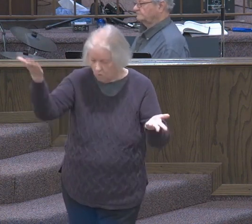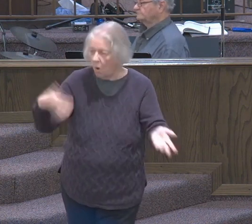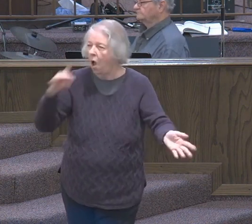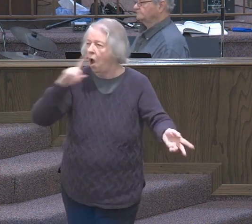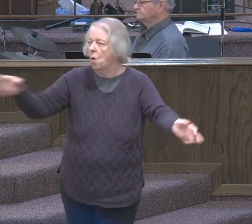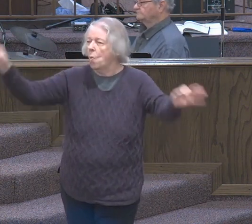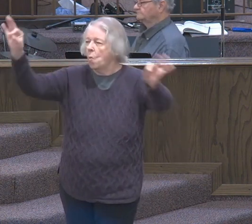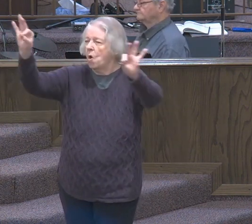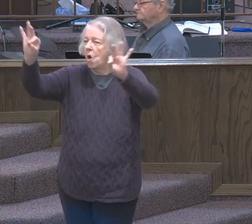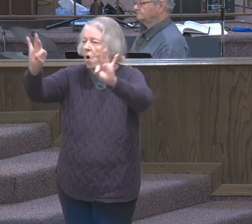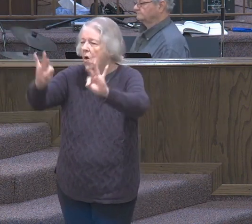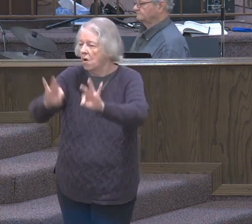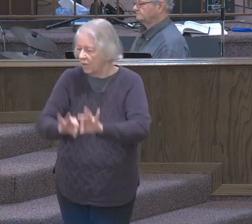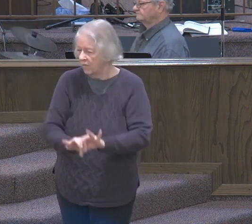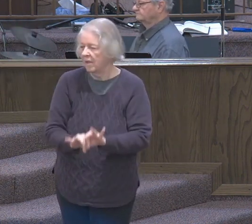even